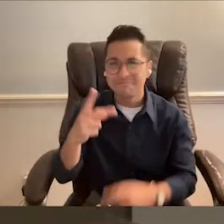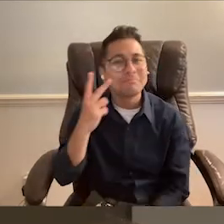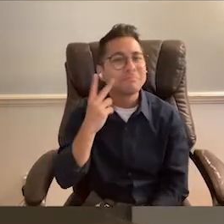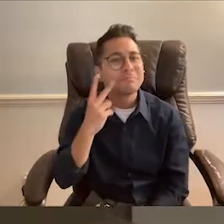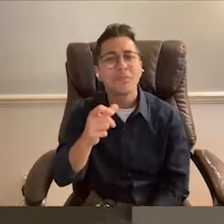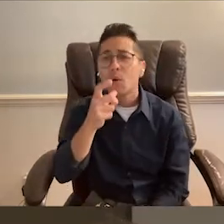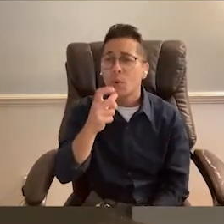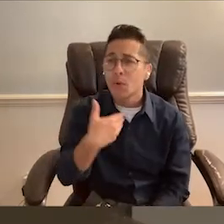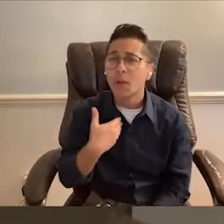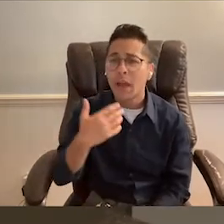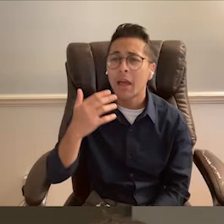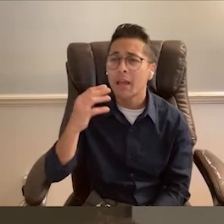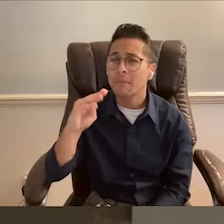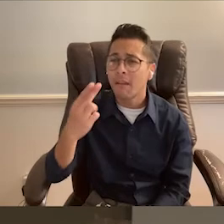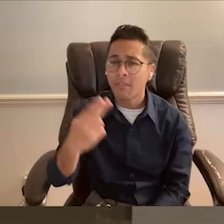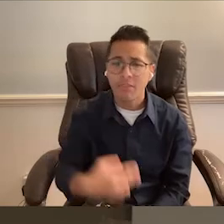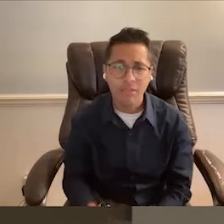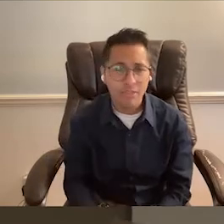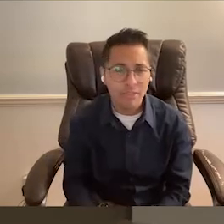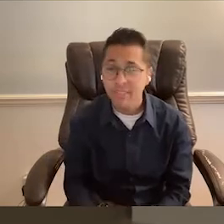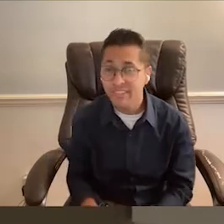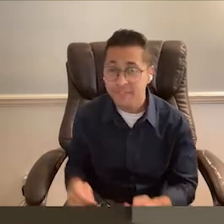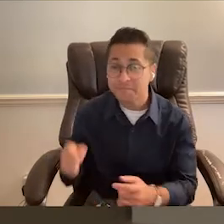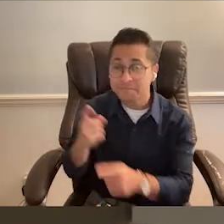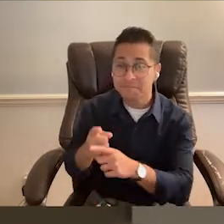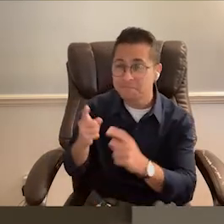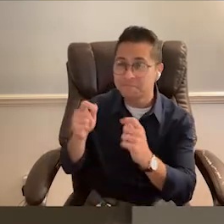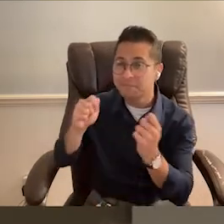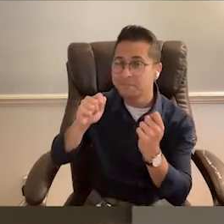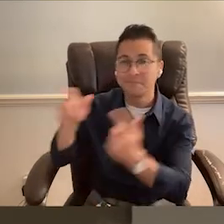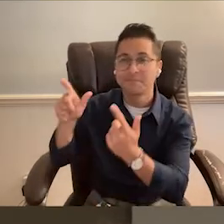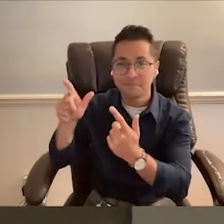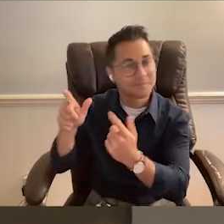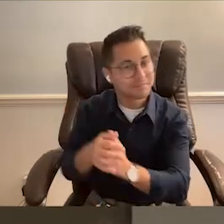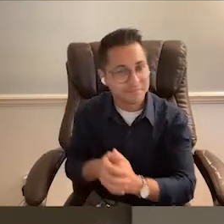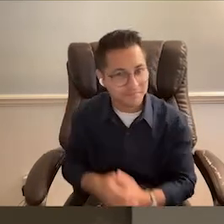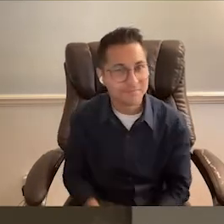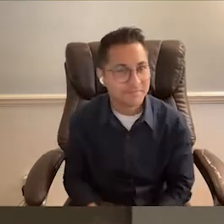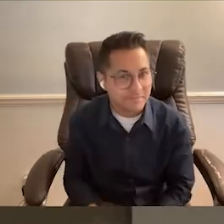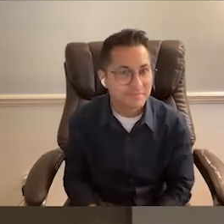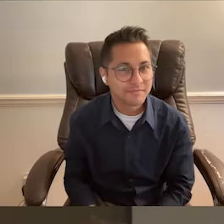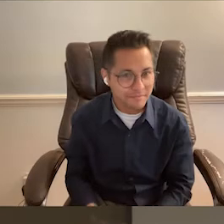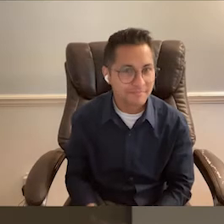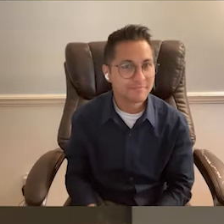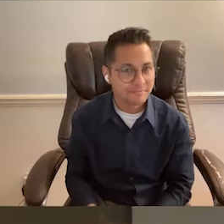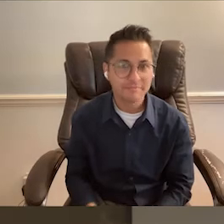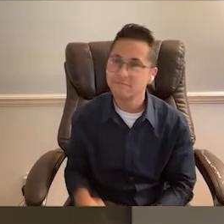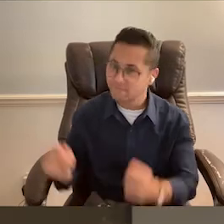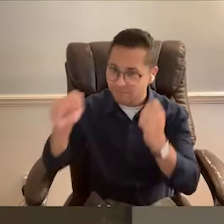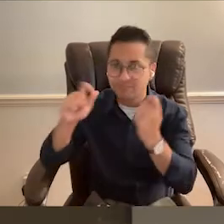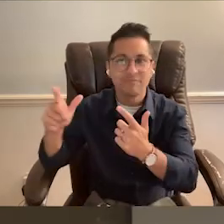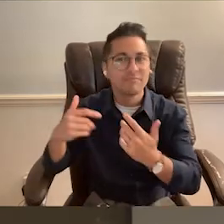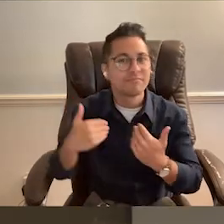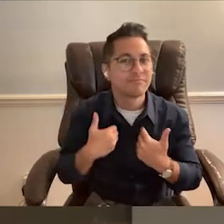all right. Yeah. Okay, so let's see, who has it? They all do that.